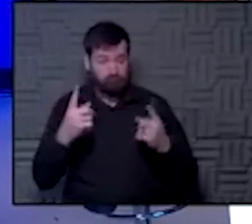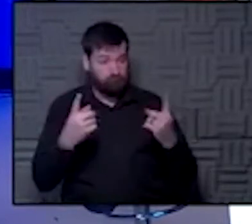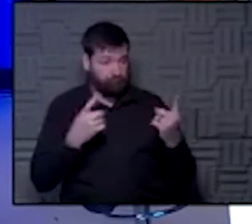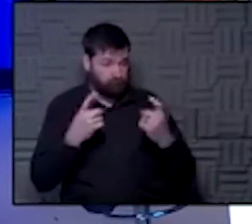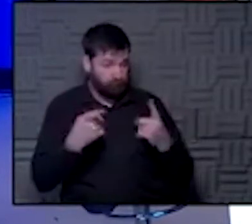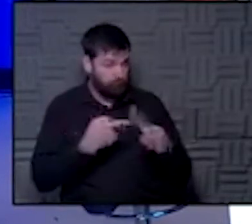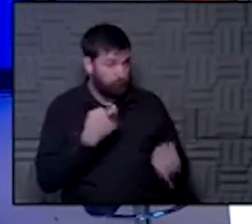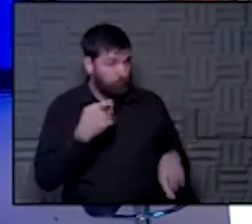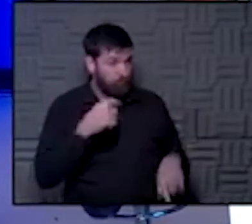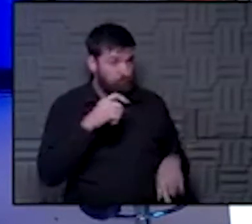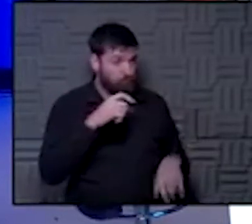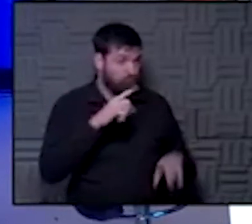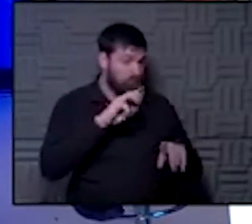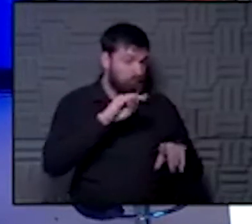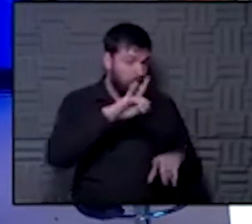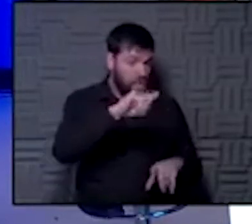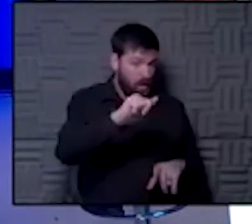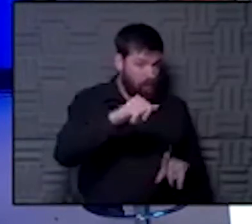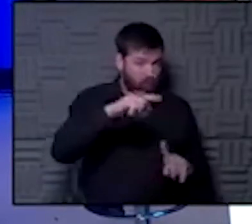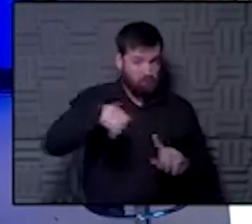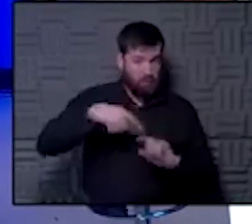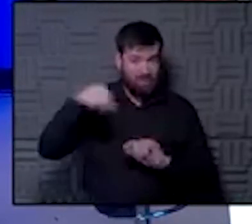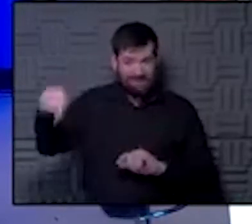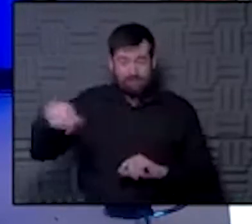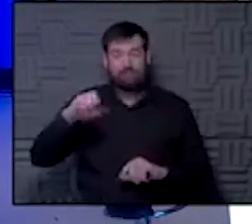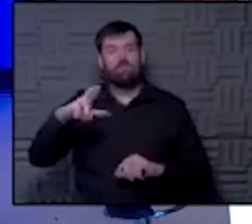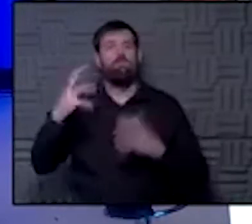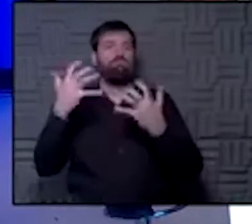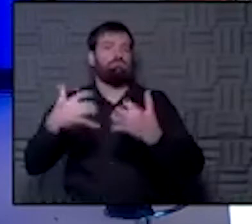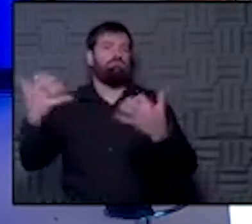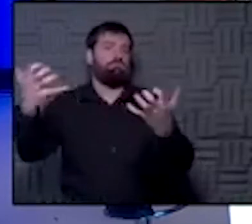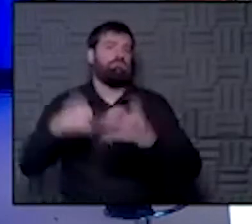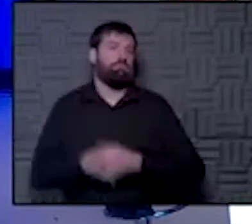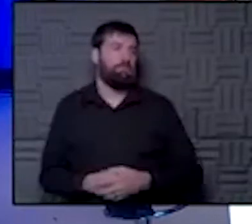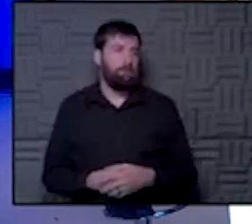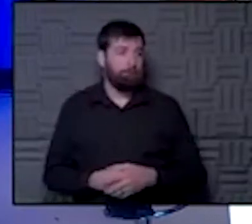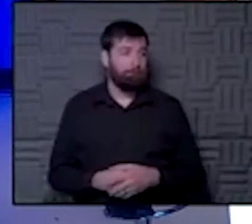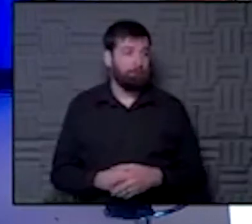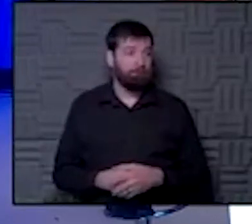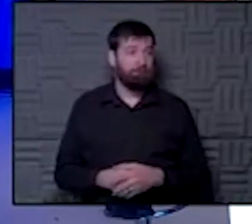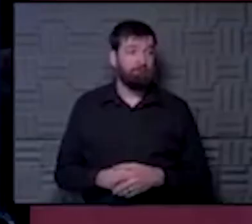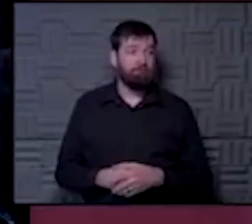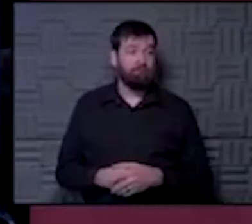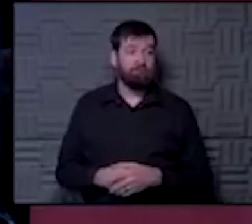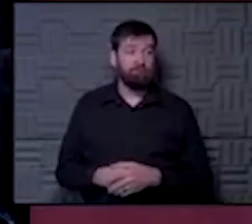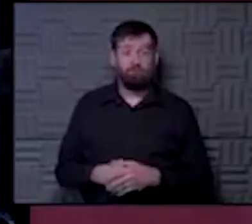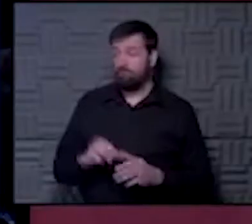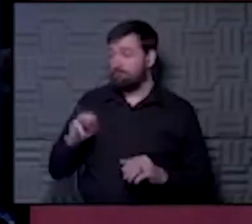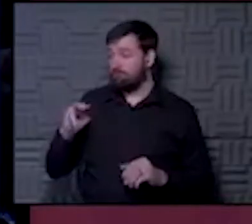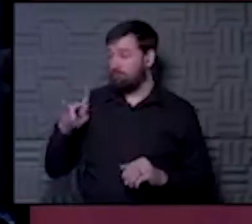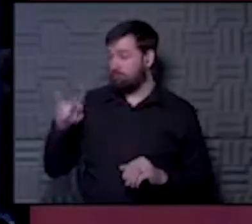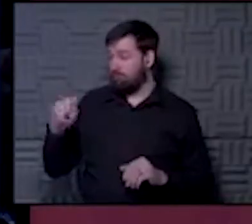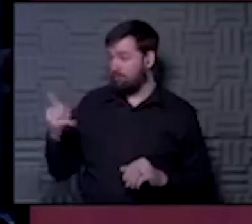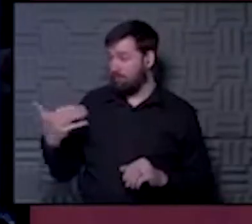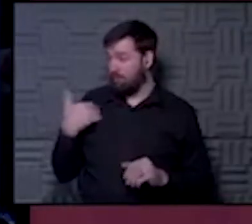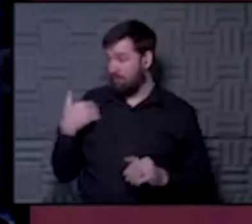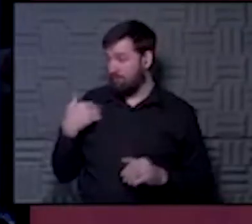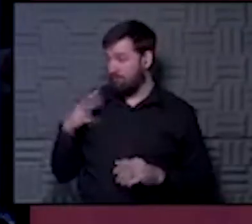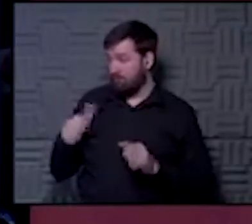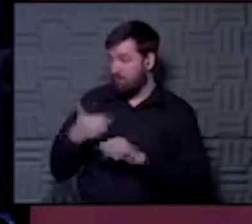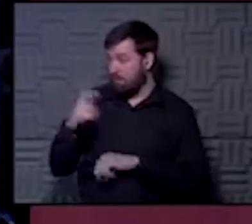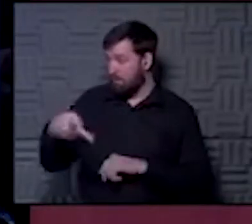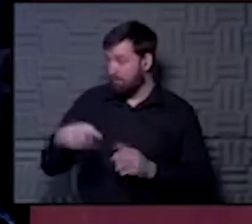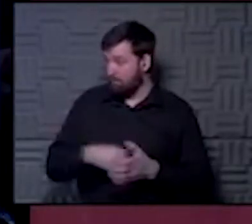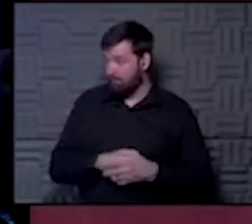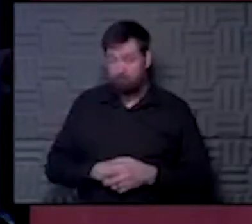either reporters again about this or from our listeners. Okay, I'll let reporters go first. Anybody have a follow-up question?